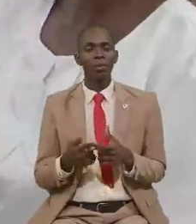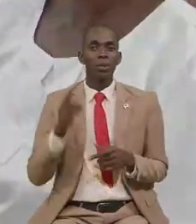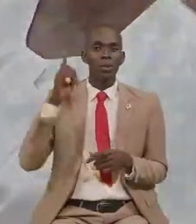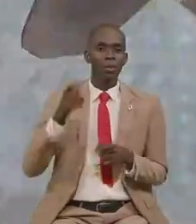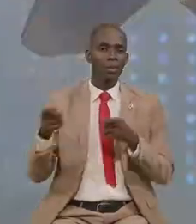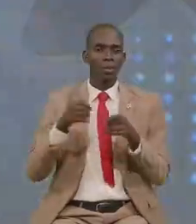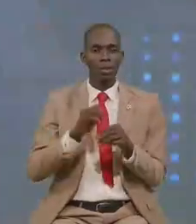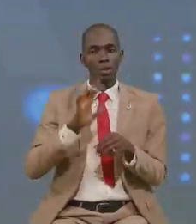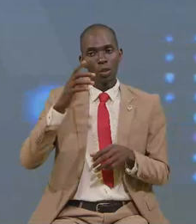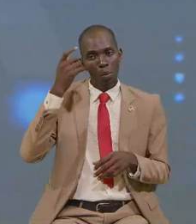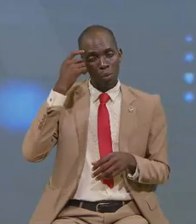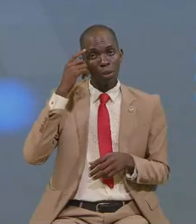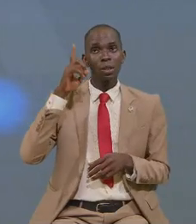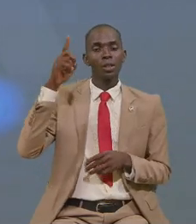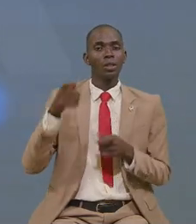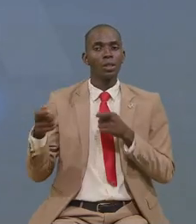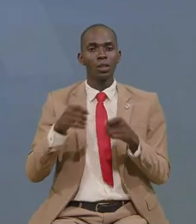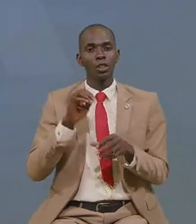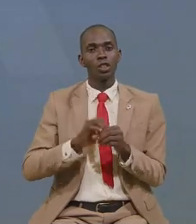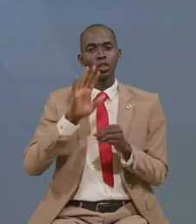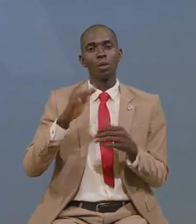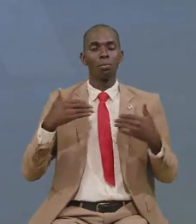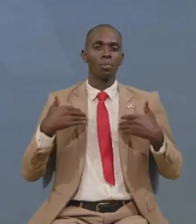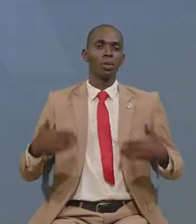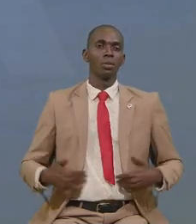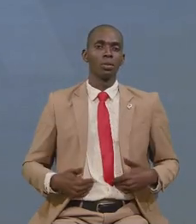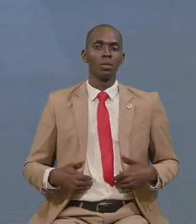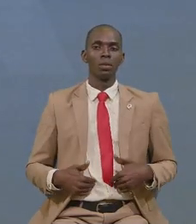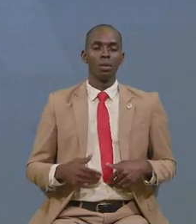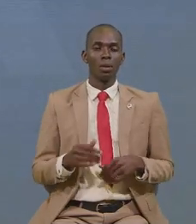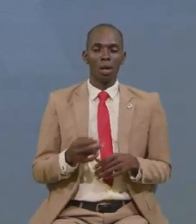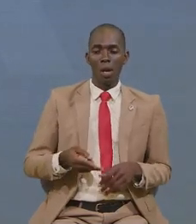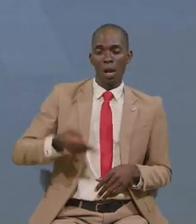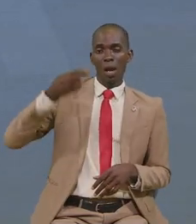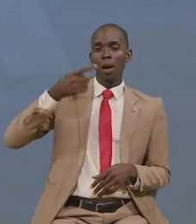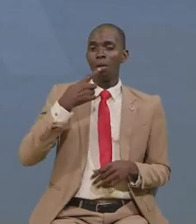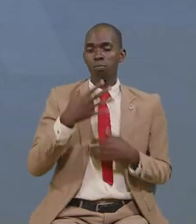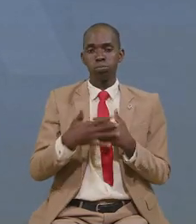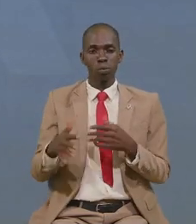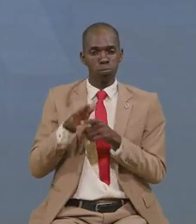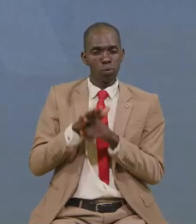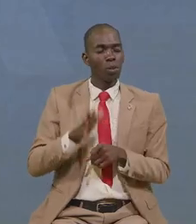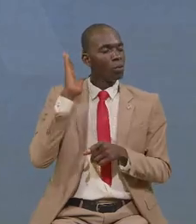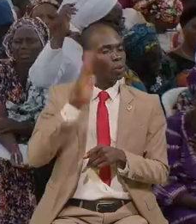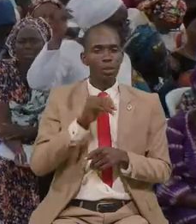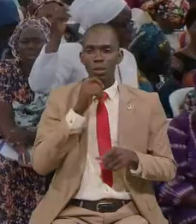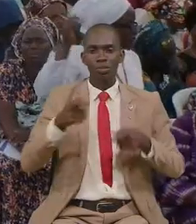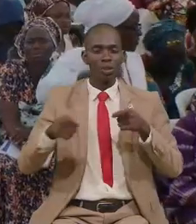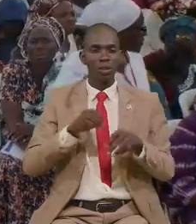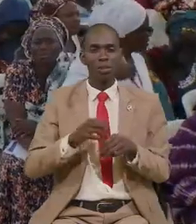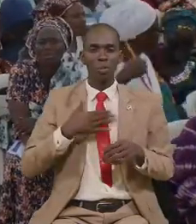brain. He reigns in your body. Blood pressure will not reign in my body.